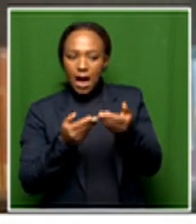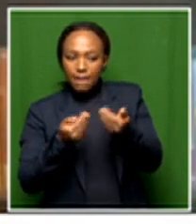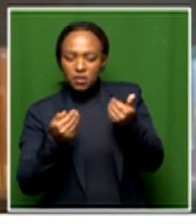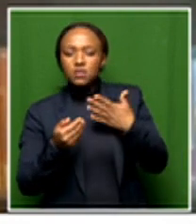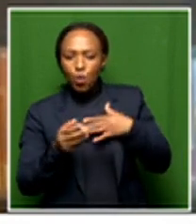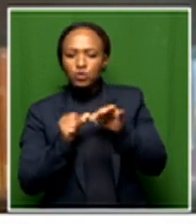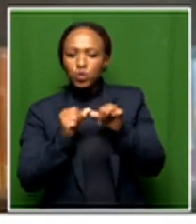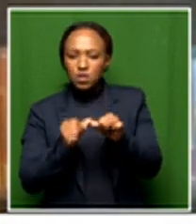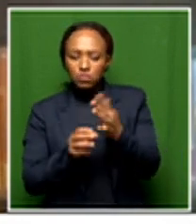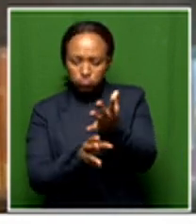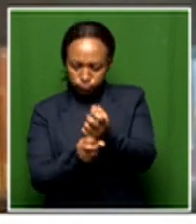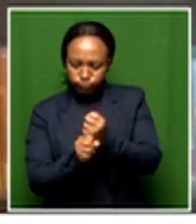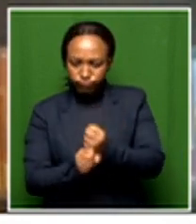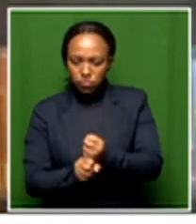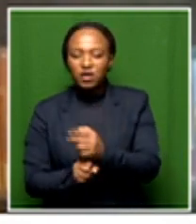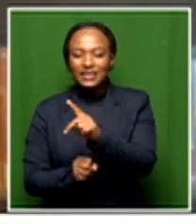real ideology of the DA.